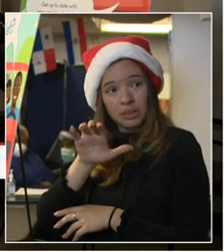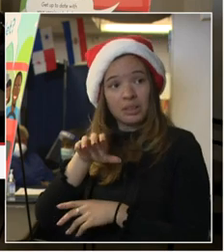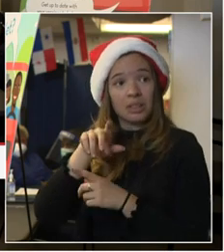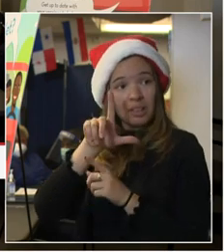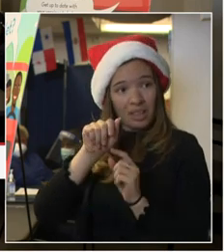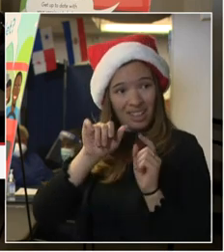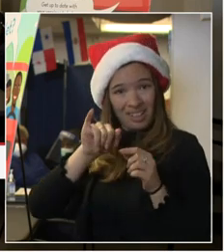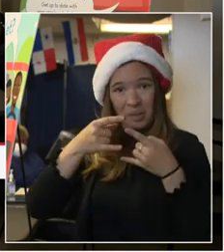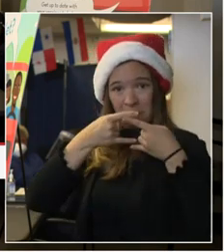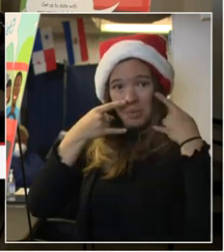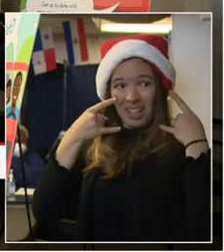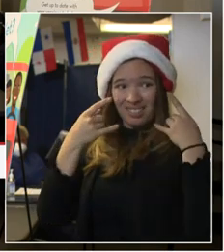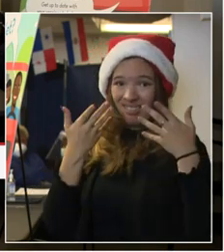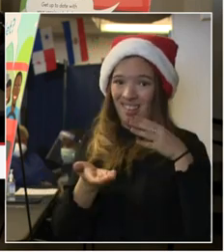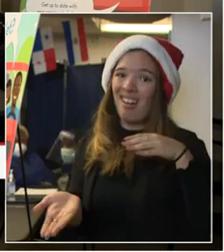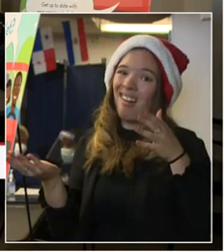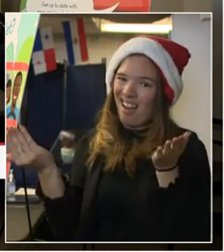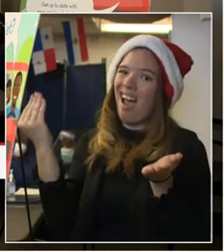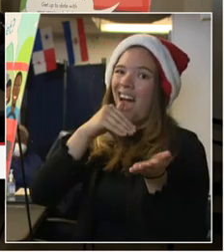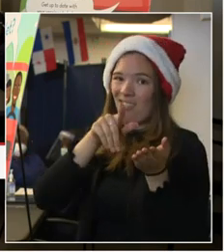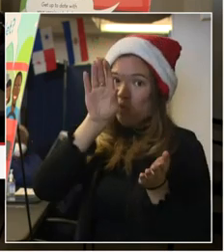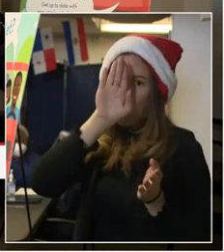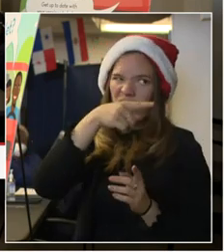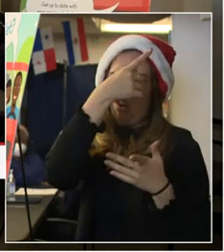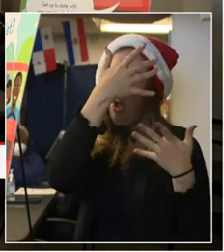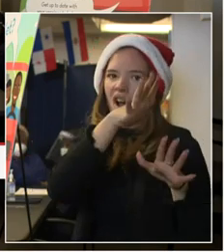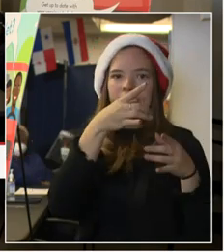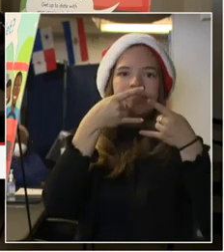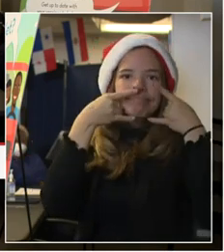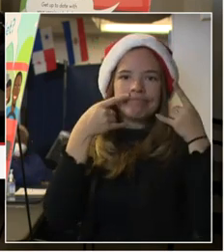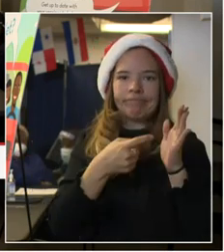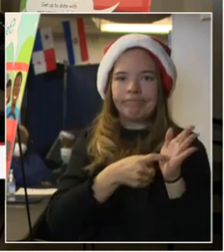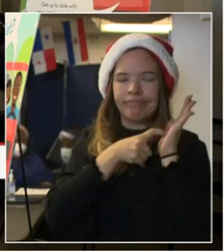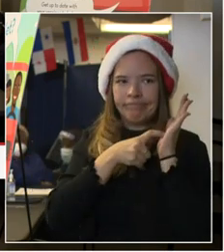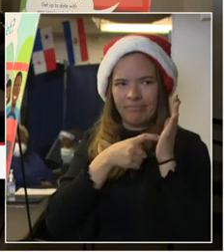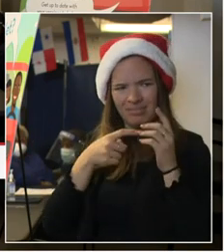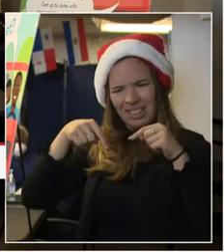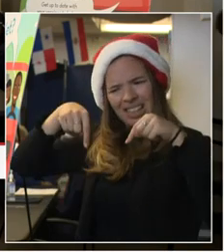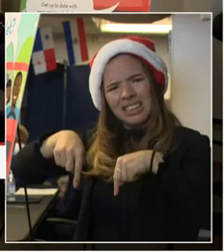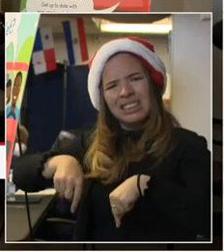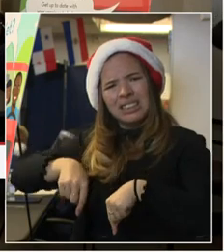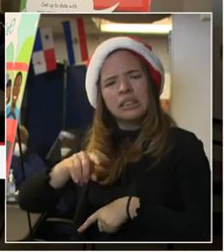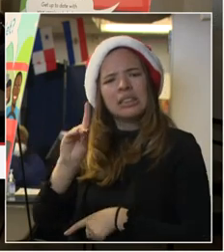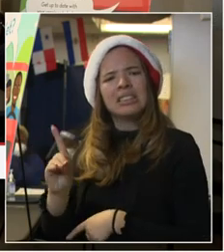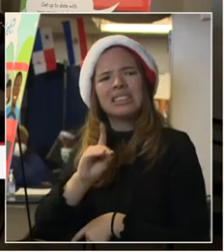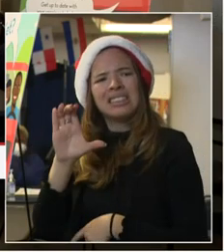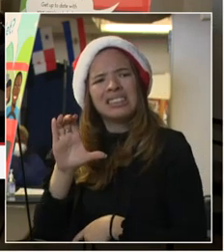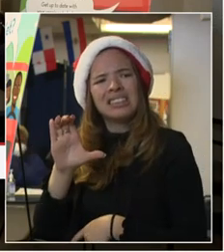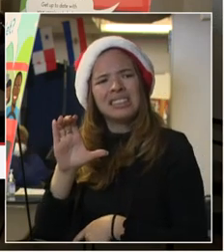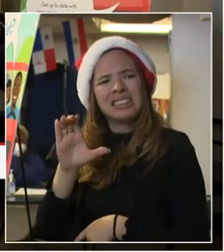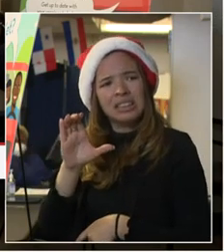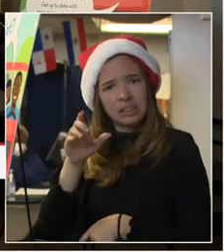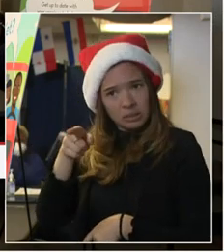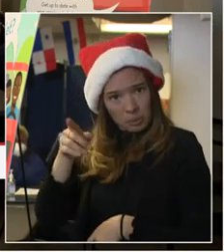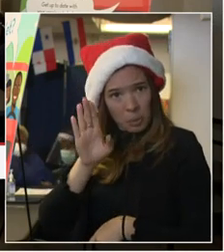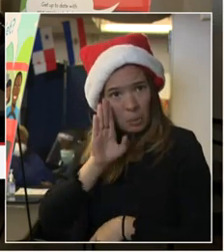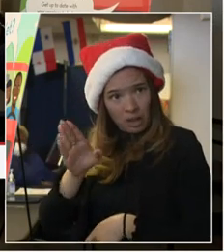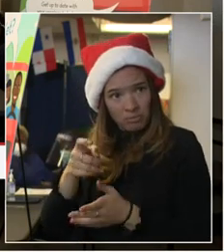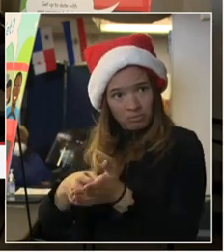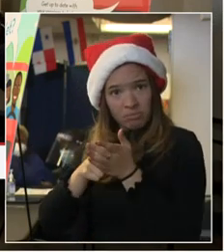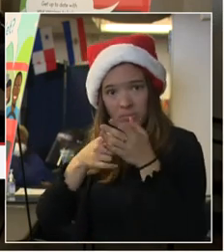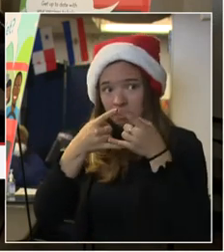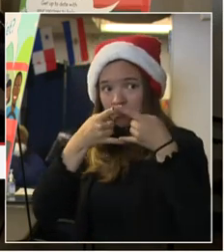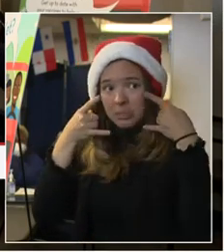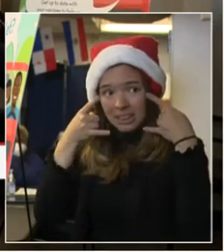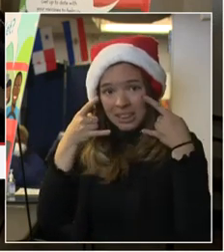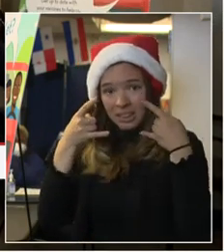back on. What's the likelihood of another indoor mask mandate in DC? Obviously, the